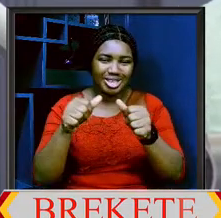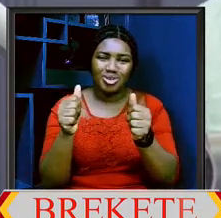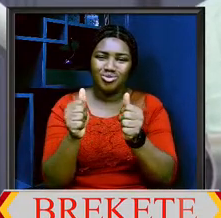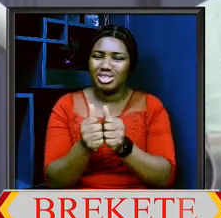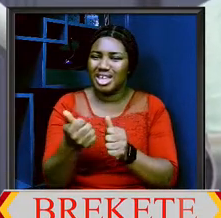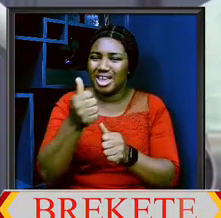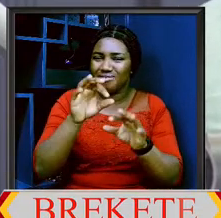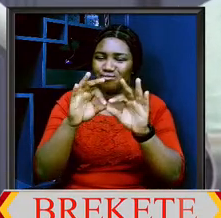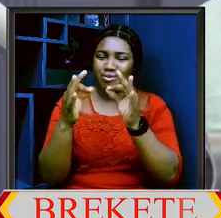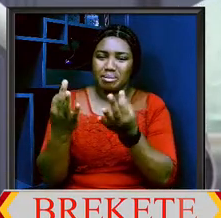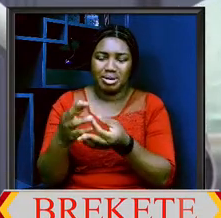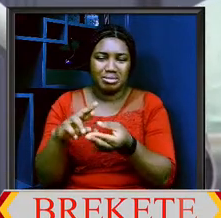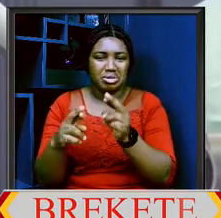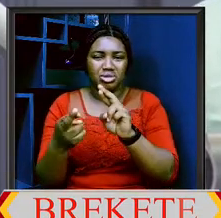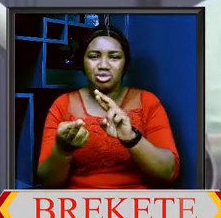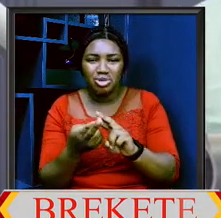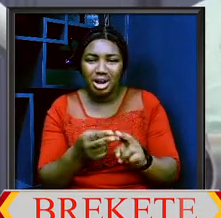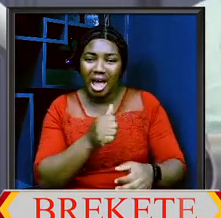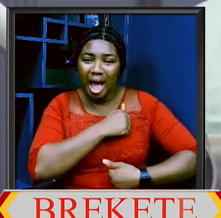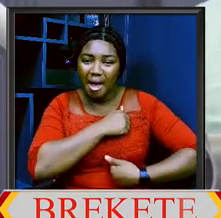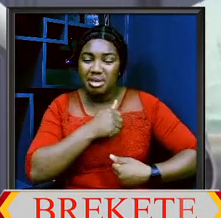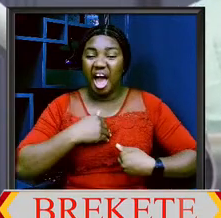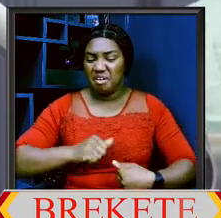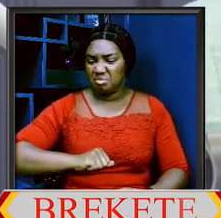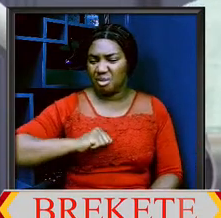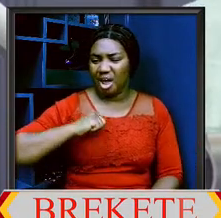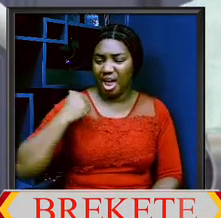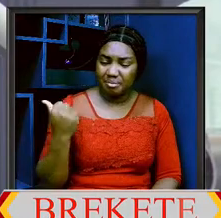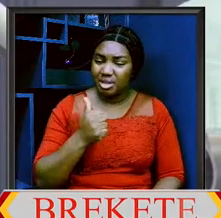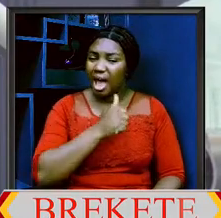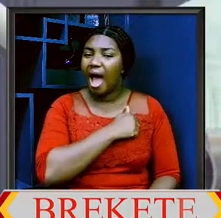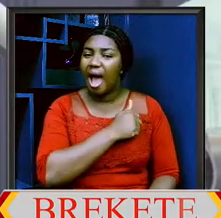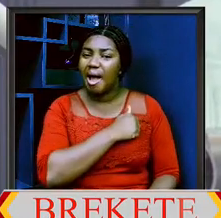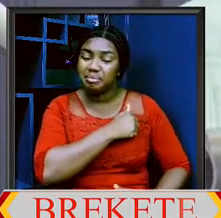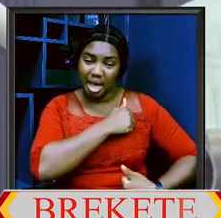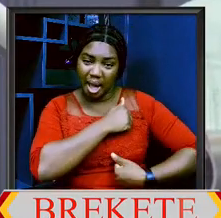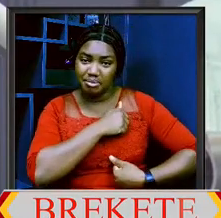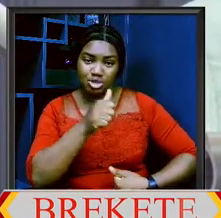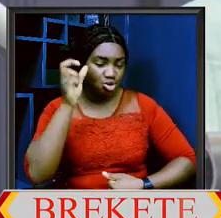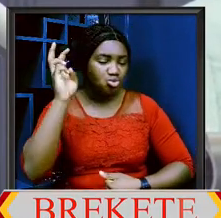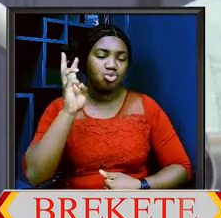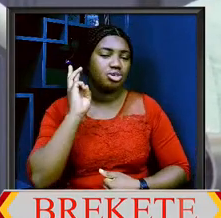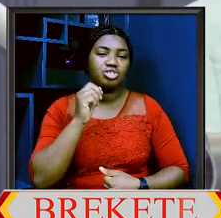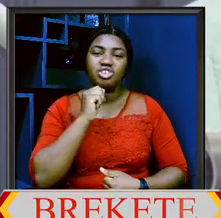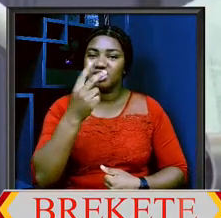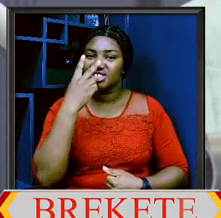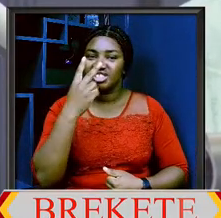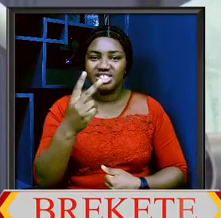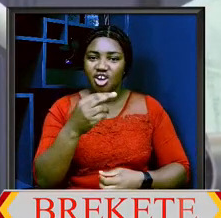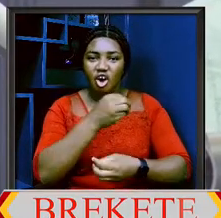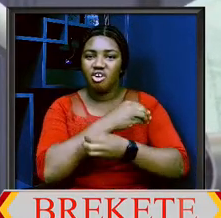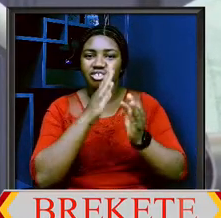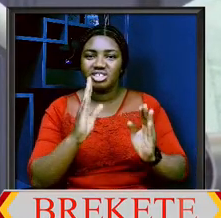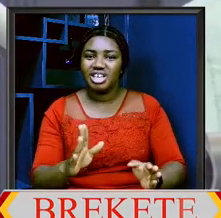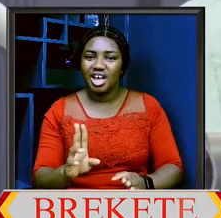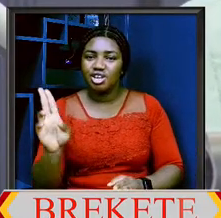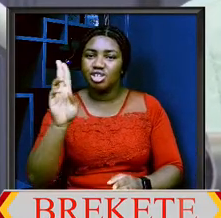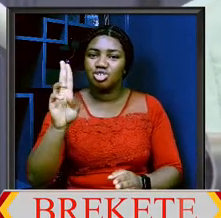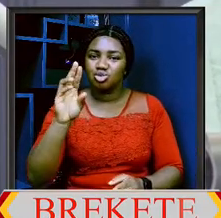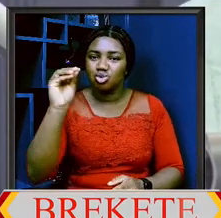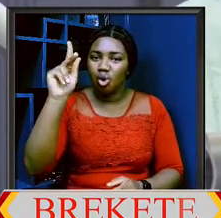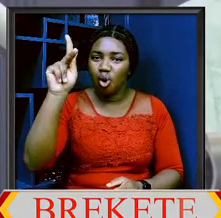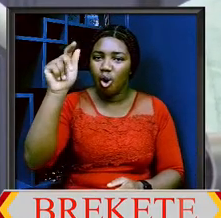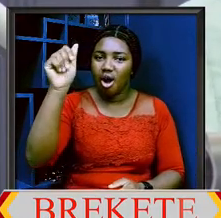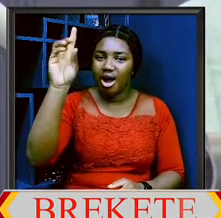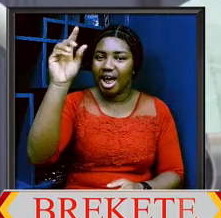get Pride now Army you not go see officer climb orada